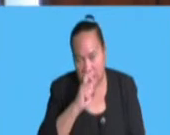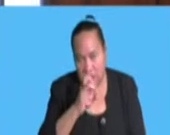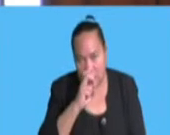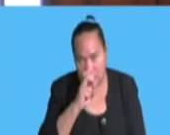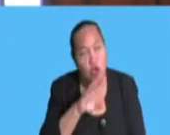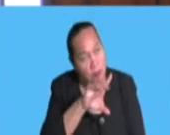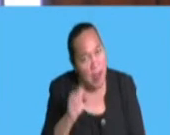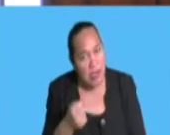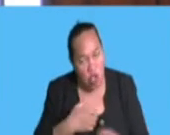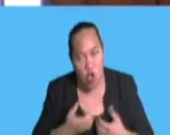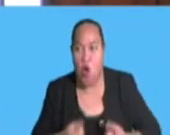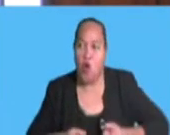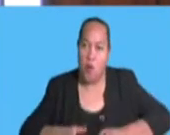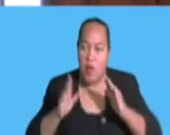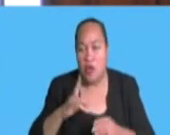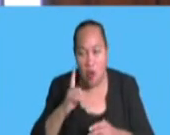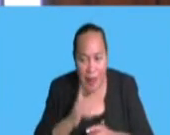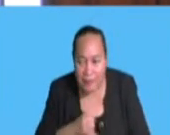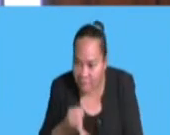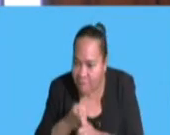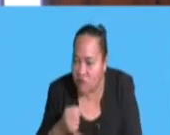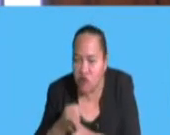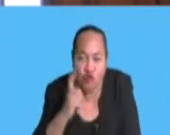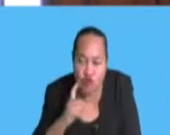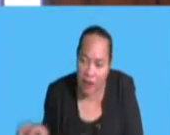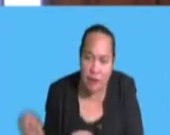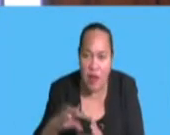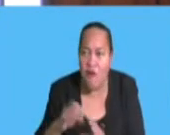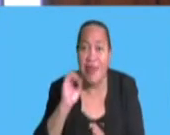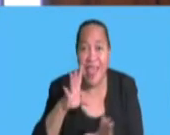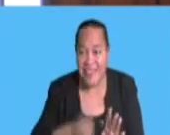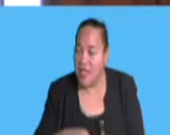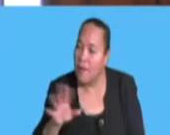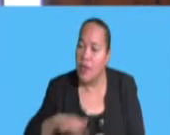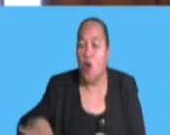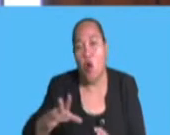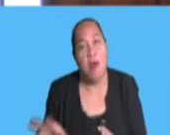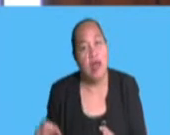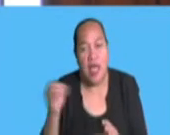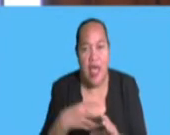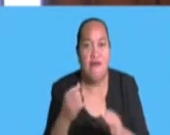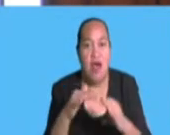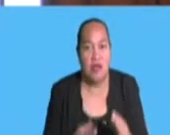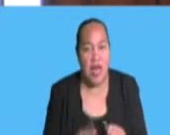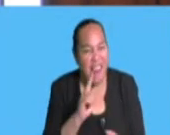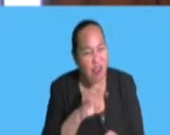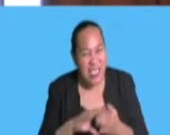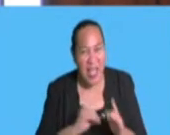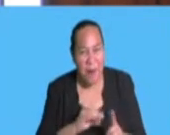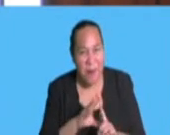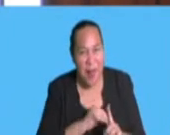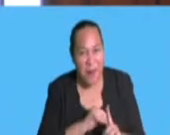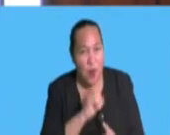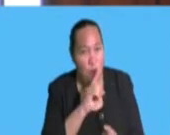a commitment to put all of these people into housing over the next 10 years. For example, a dollar for dollar,